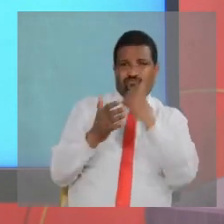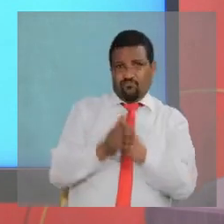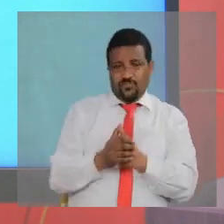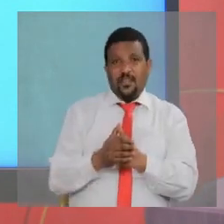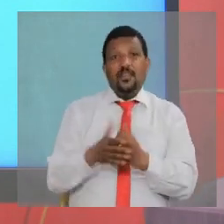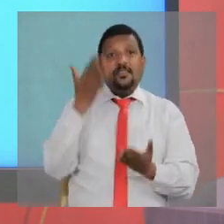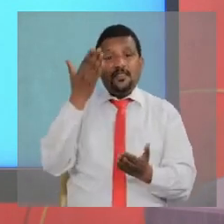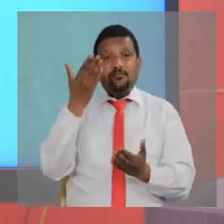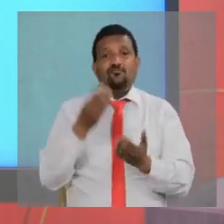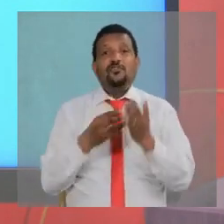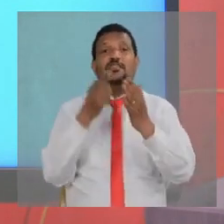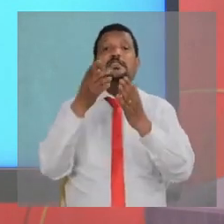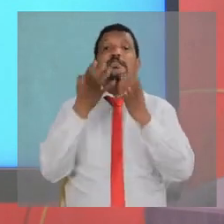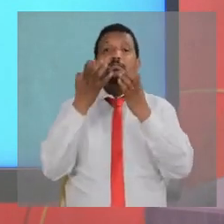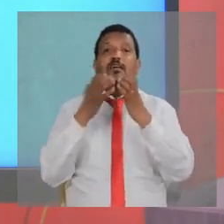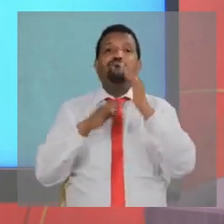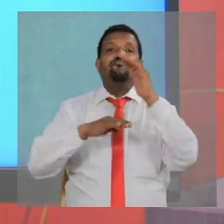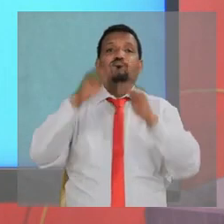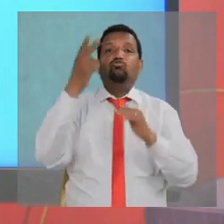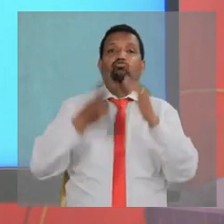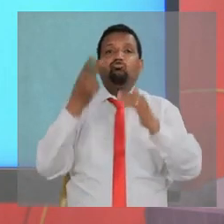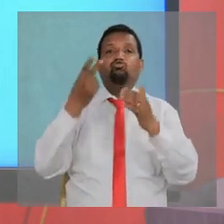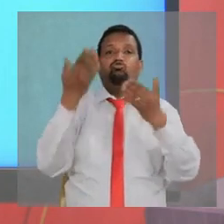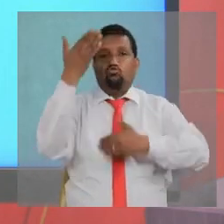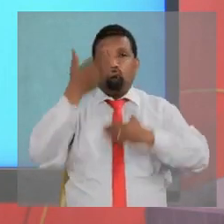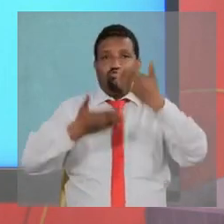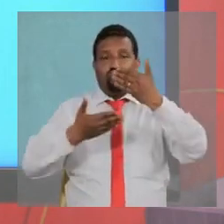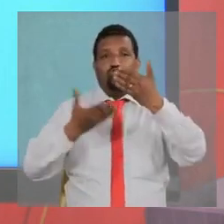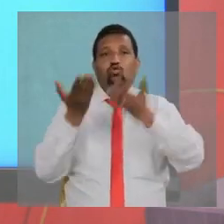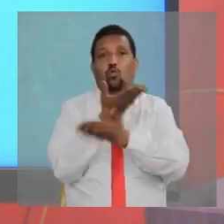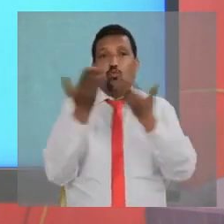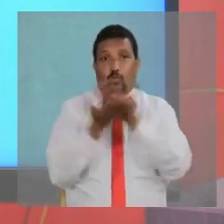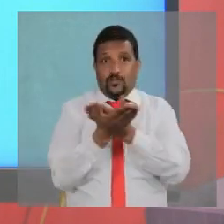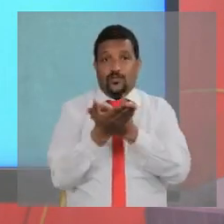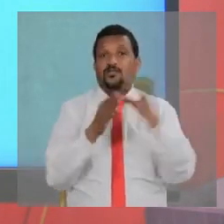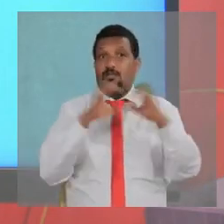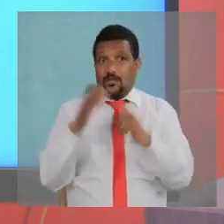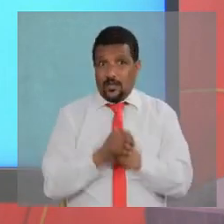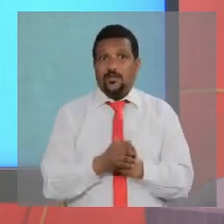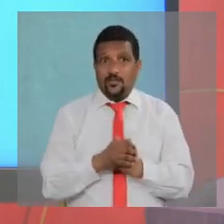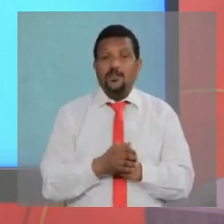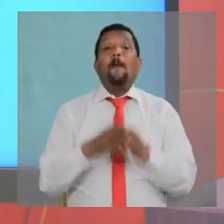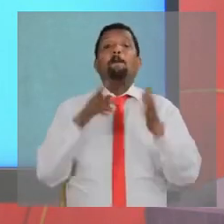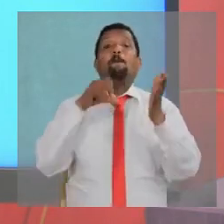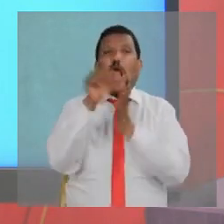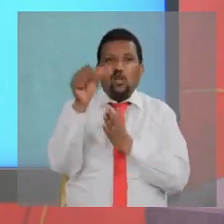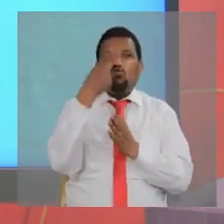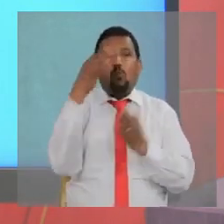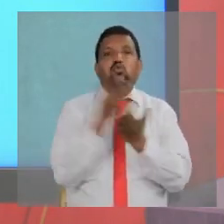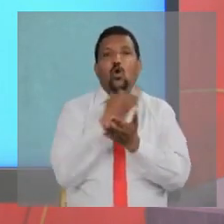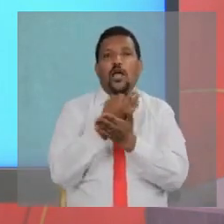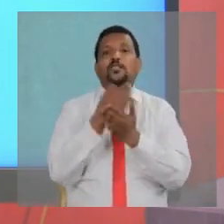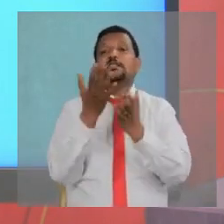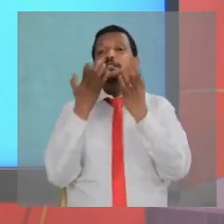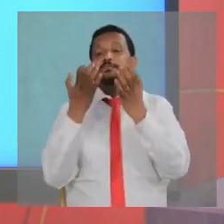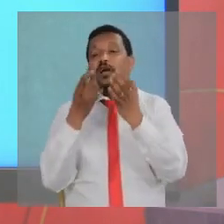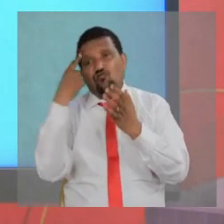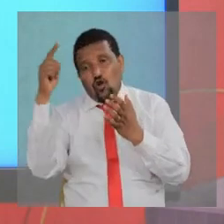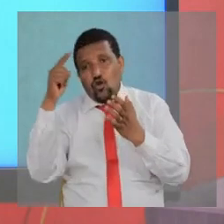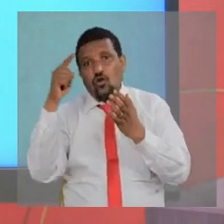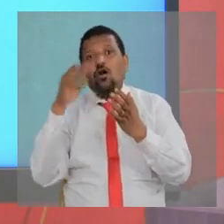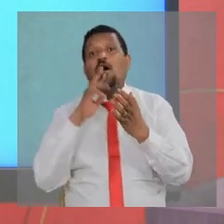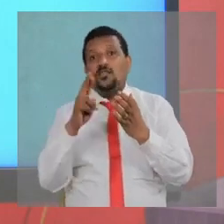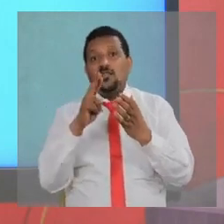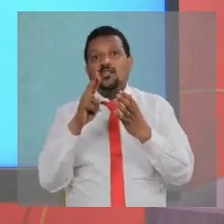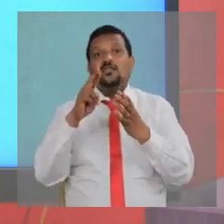the demand for the other, then the two goods are complements. If two goods are complements, the price of one product and the demand for the other